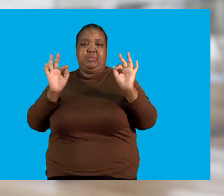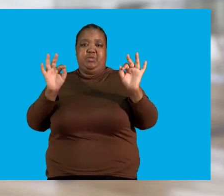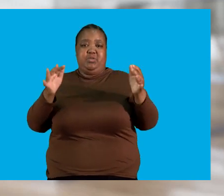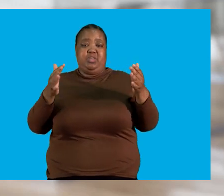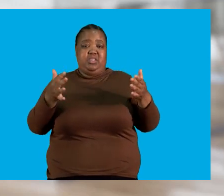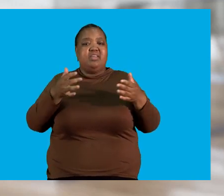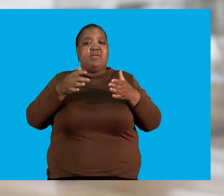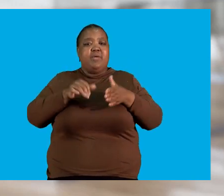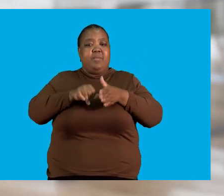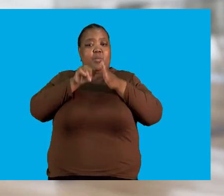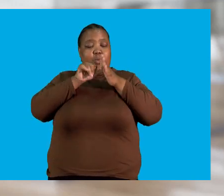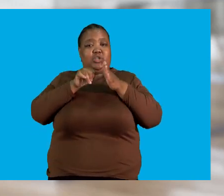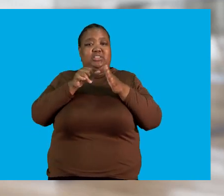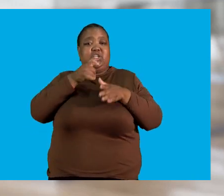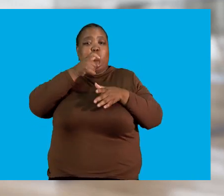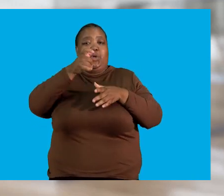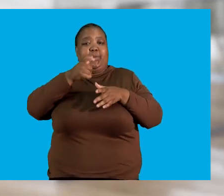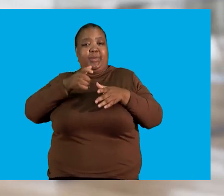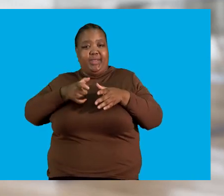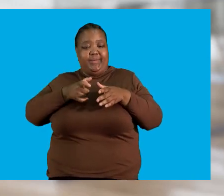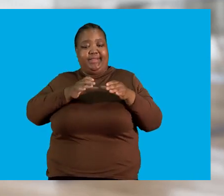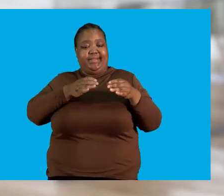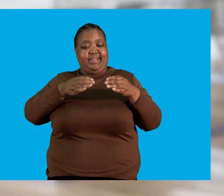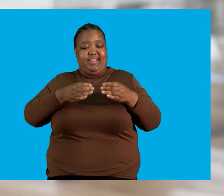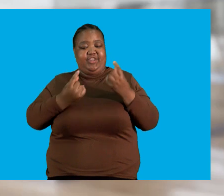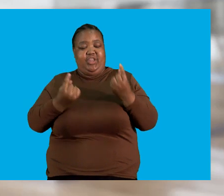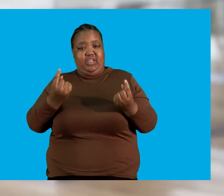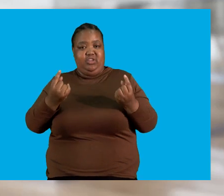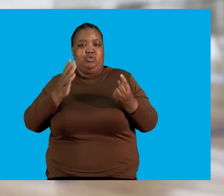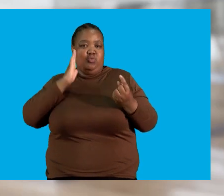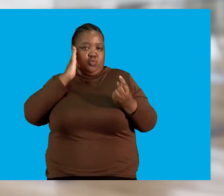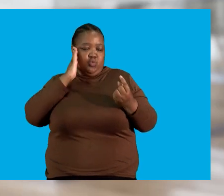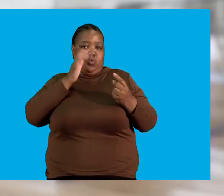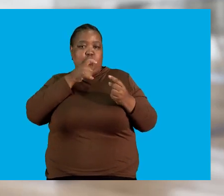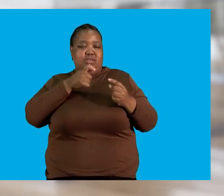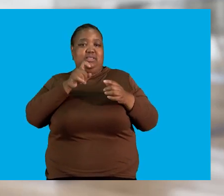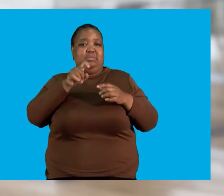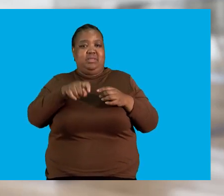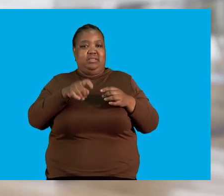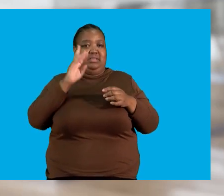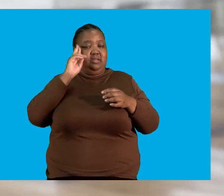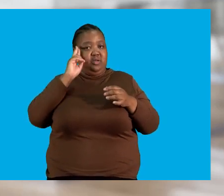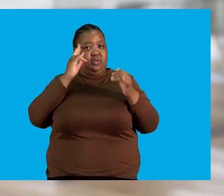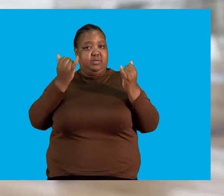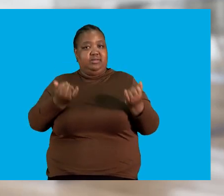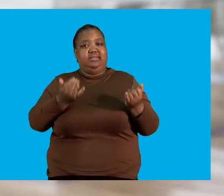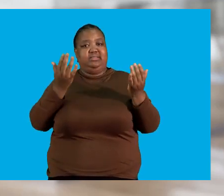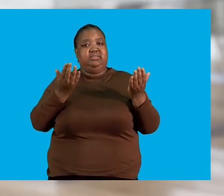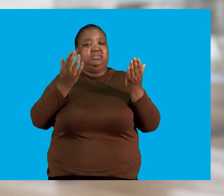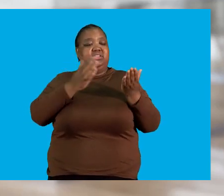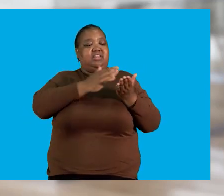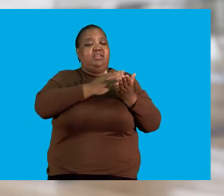perfectly is that you must know the keywords under each sector. Now, remember that the moment we talk about